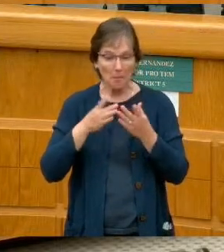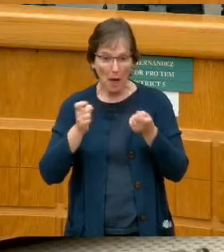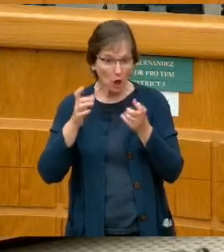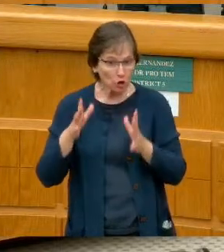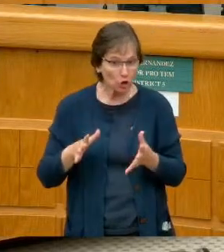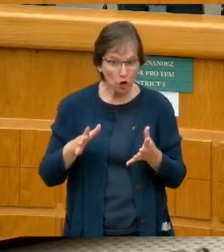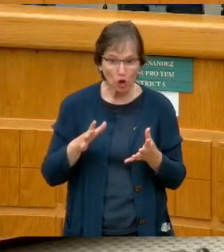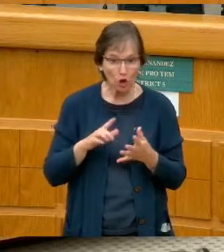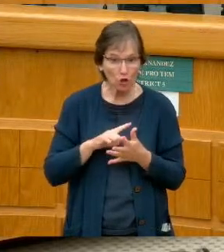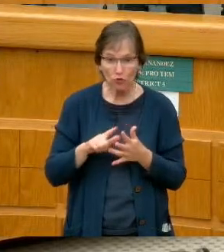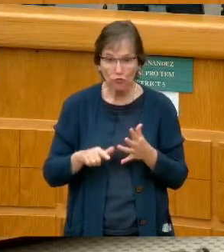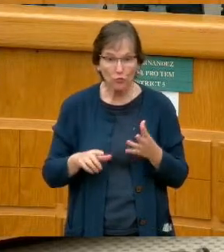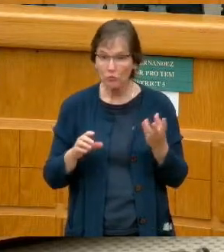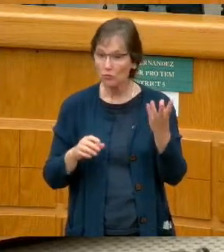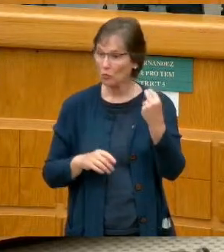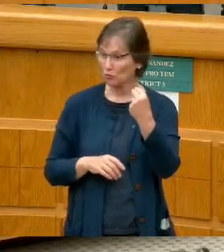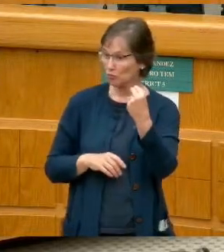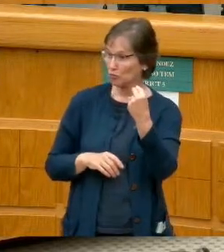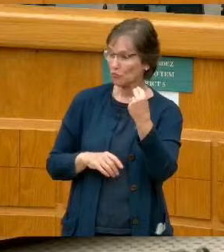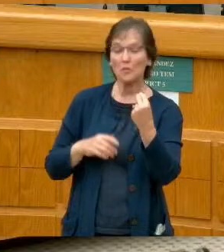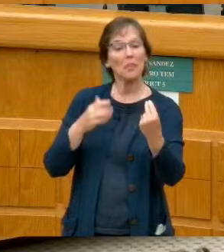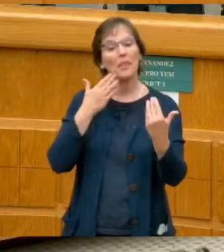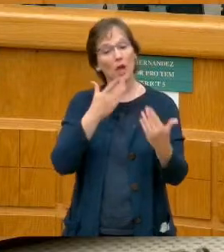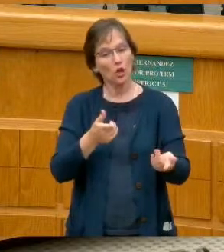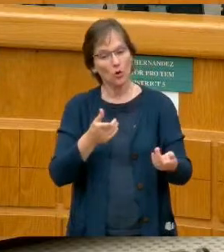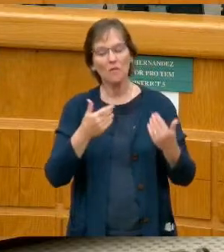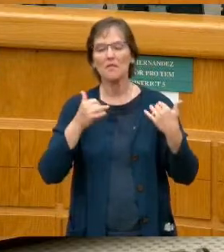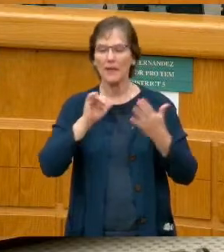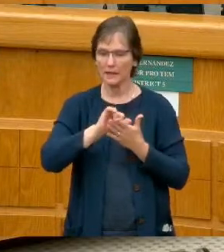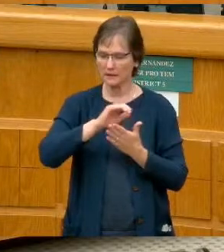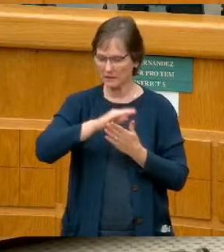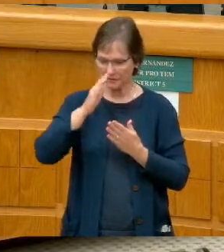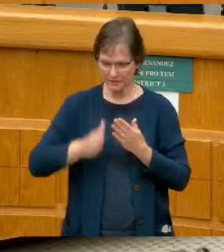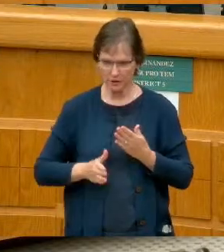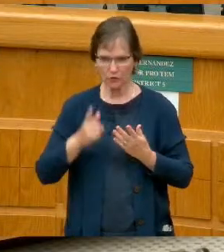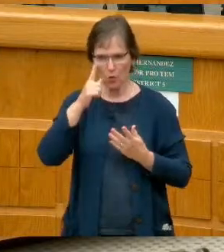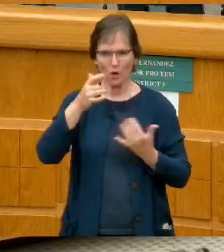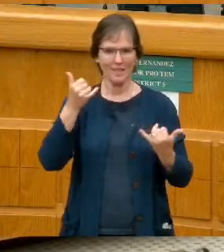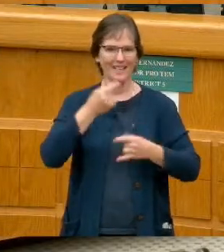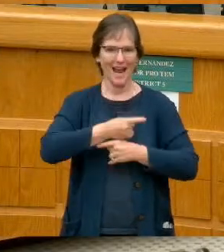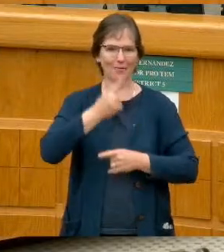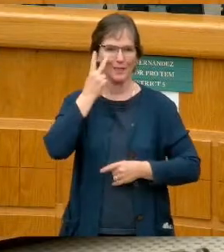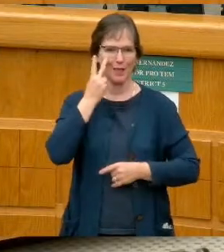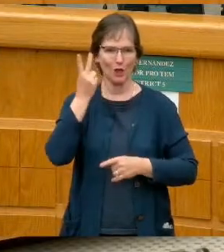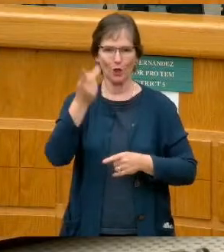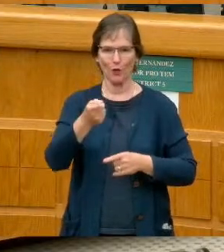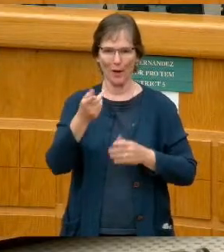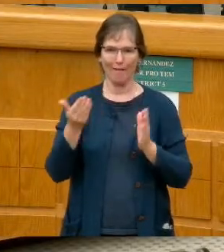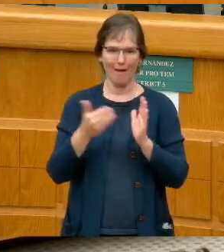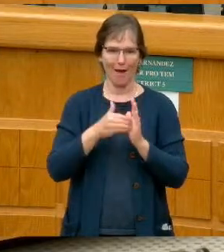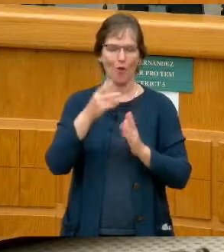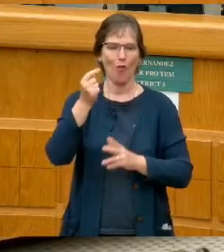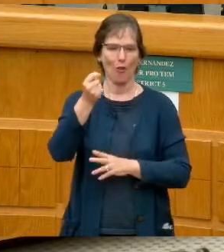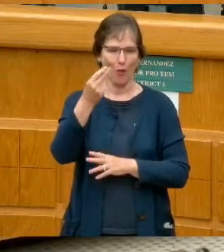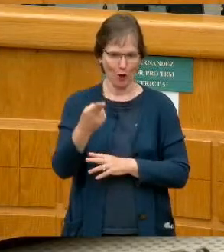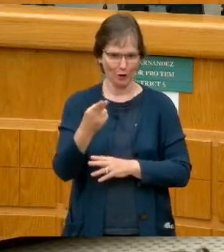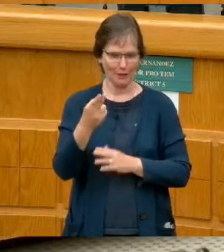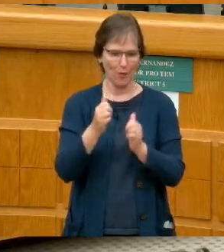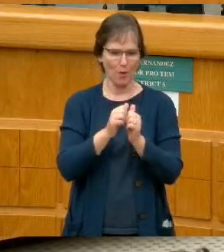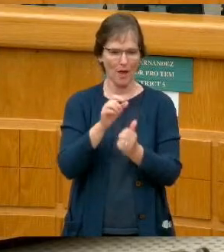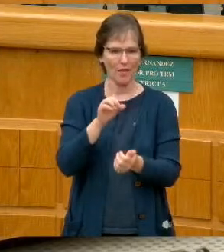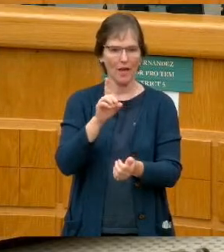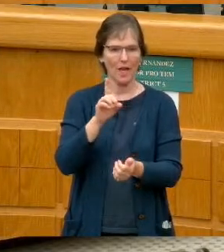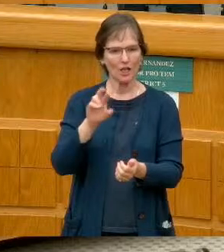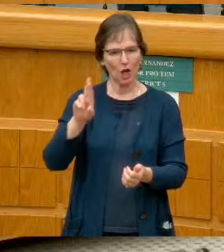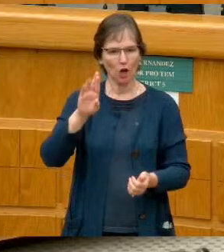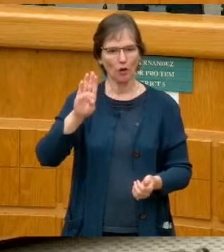All right, well, that will finish us up for today. We'll see you back here Thursday, Dr. Byrd, at 5 o'clock, and